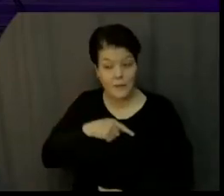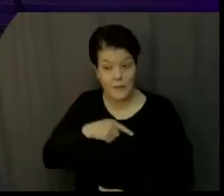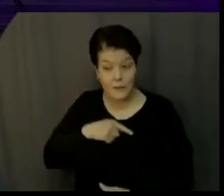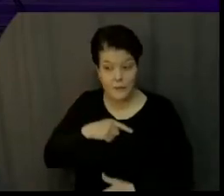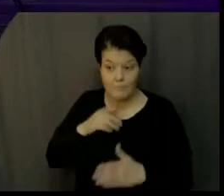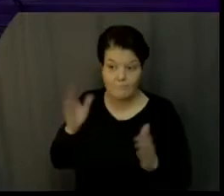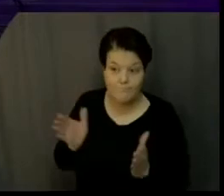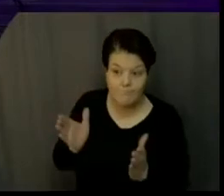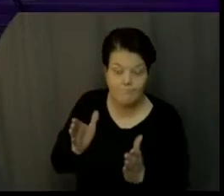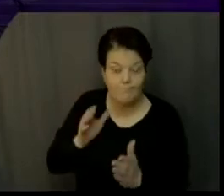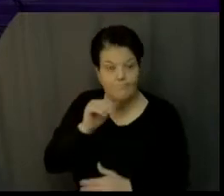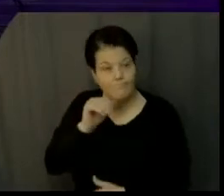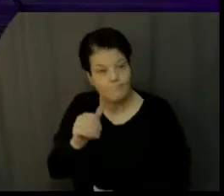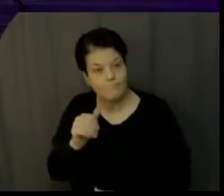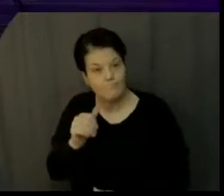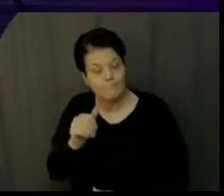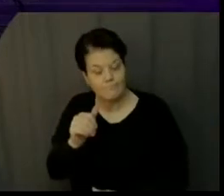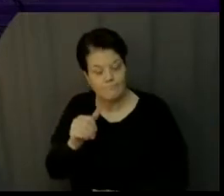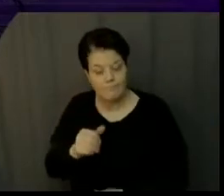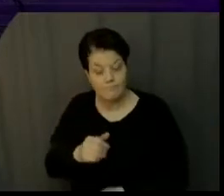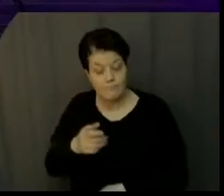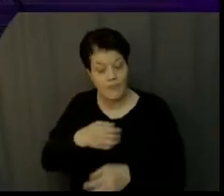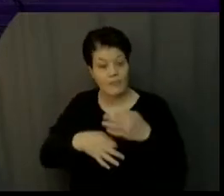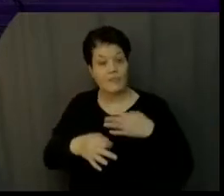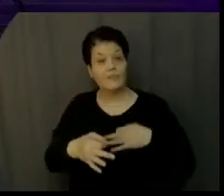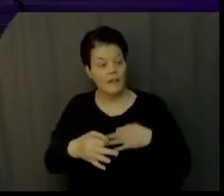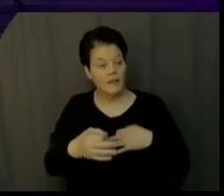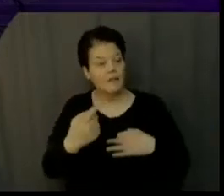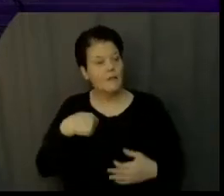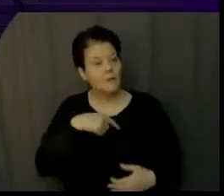us to be anxious